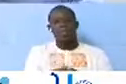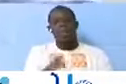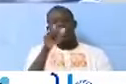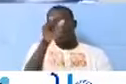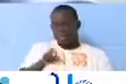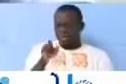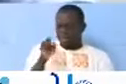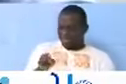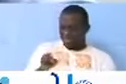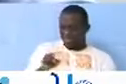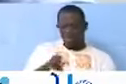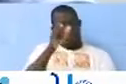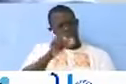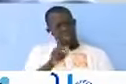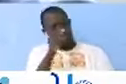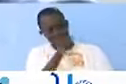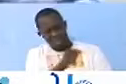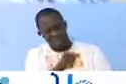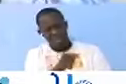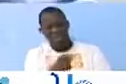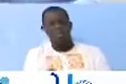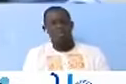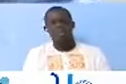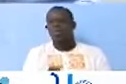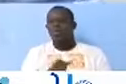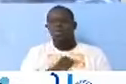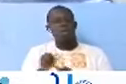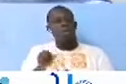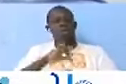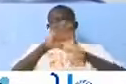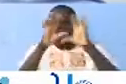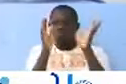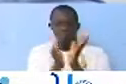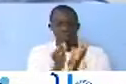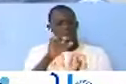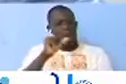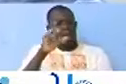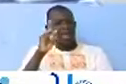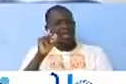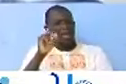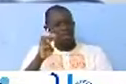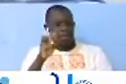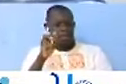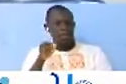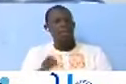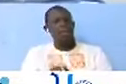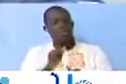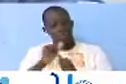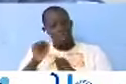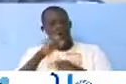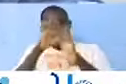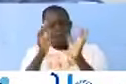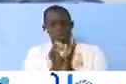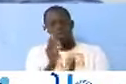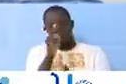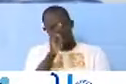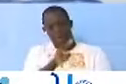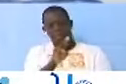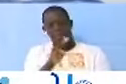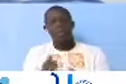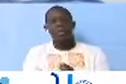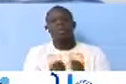thing, and this person is this thing. All of us come from Adam. Let us try